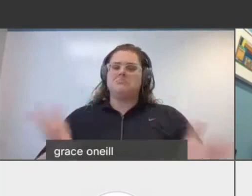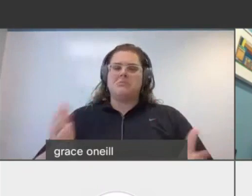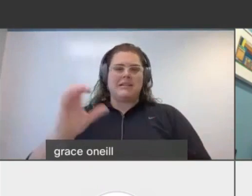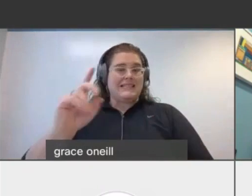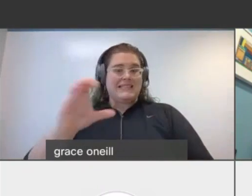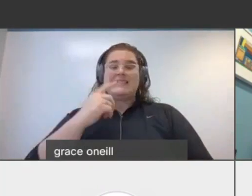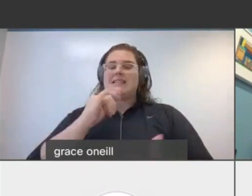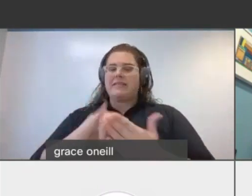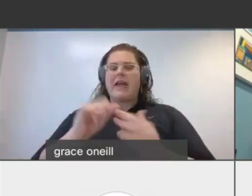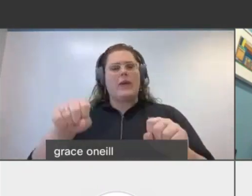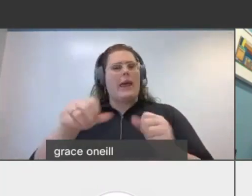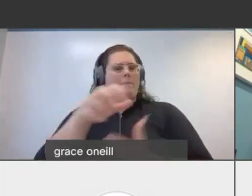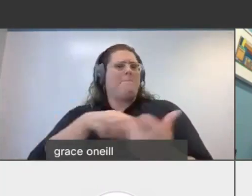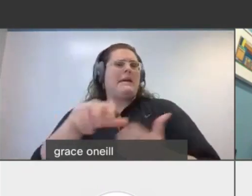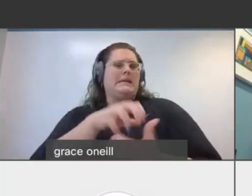mix and match of